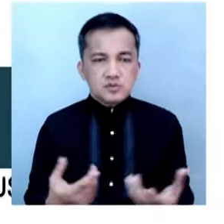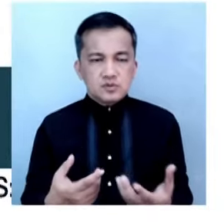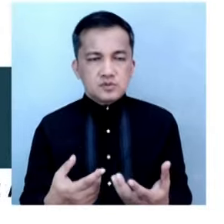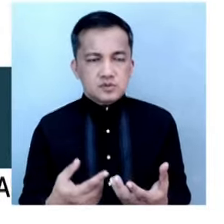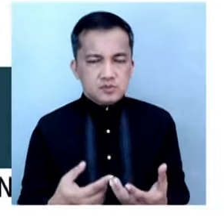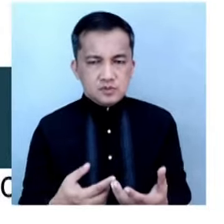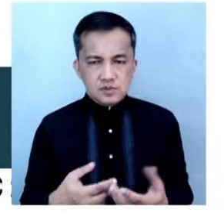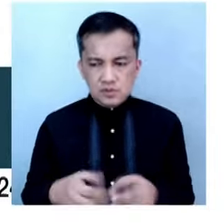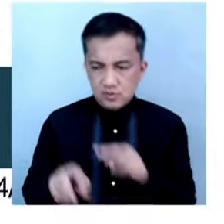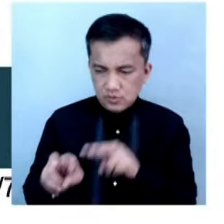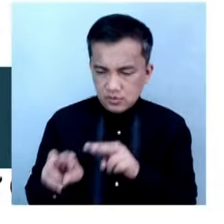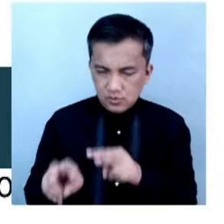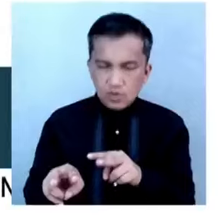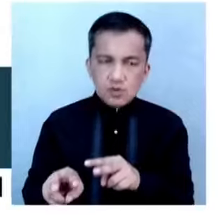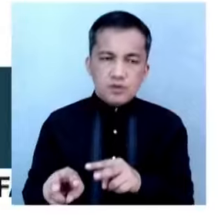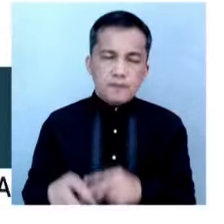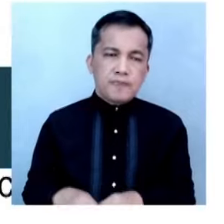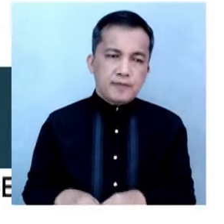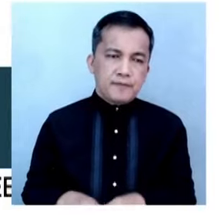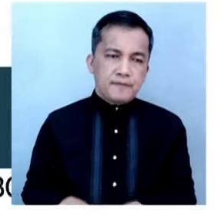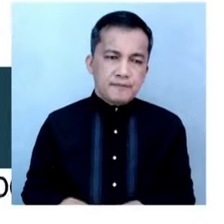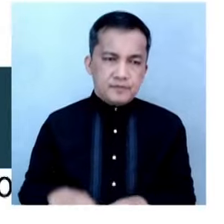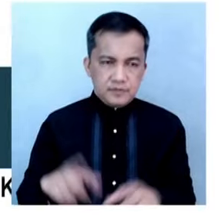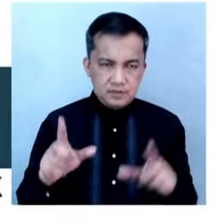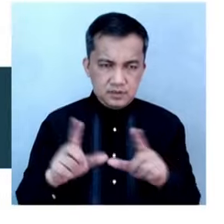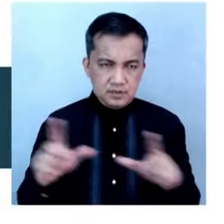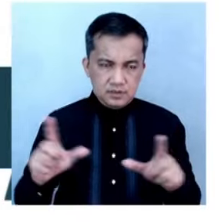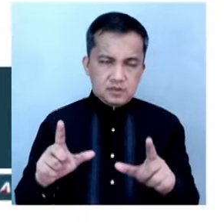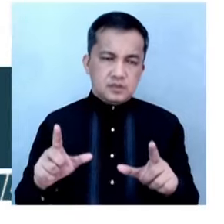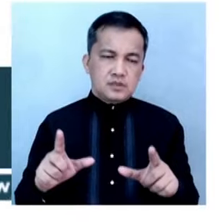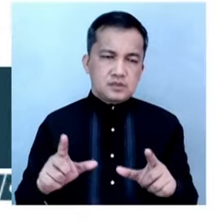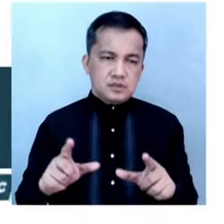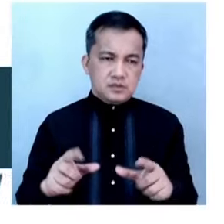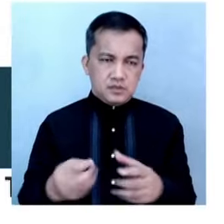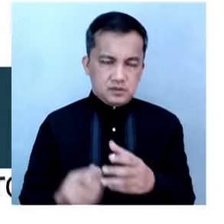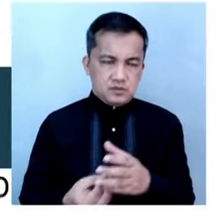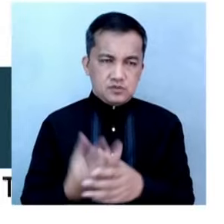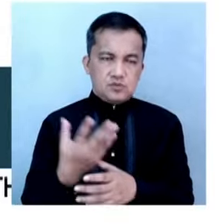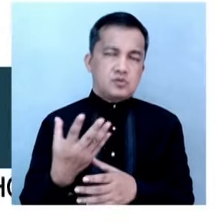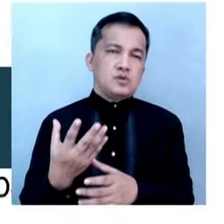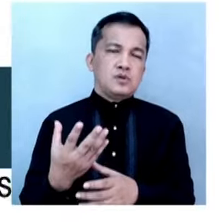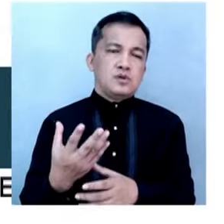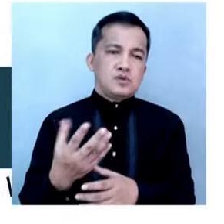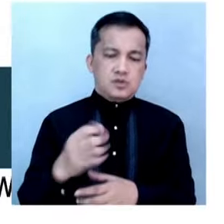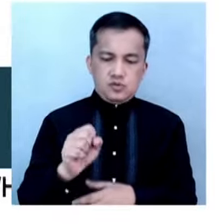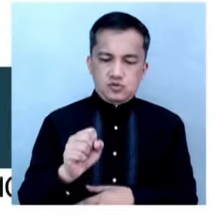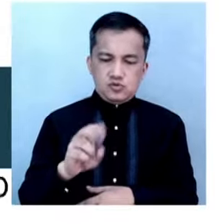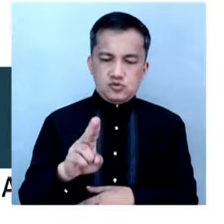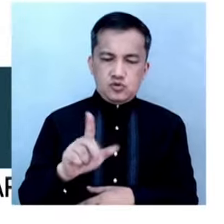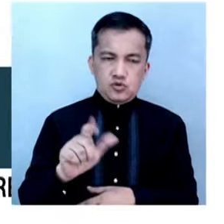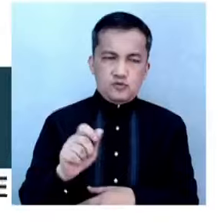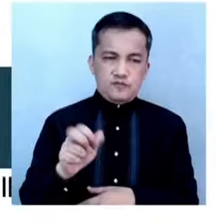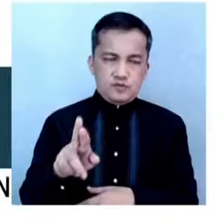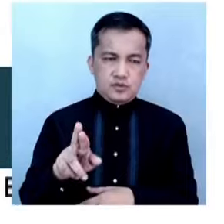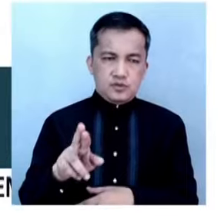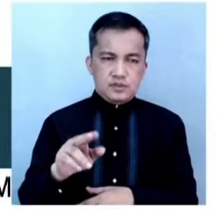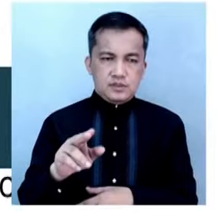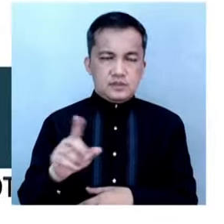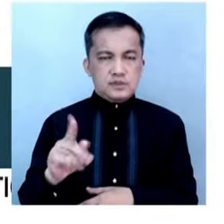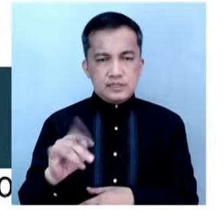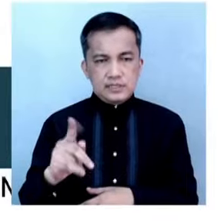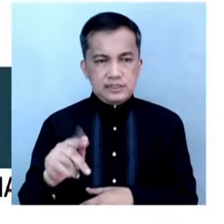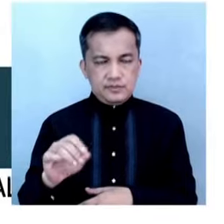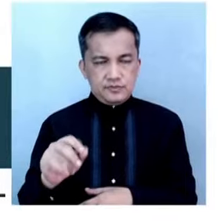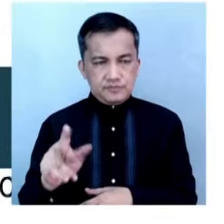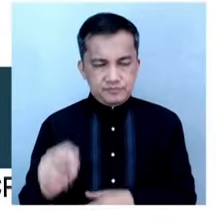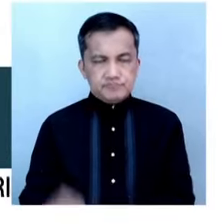scheduled, minomonitor po nila yung level po ng nilalabas na sulfur dioxide ng Canlaon volcano.